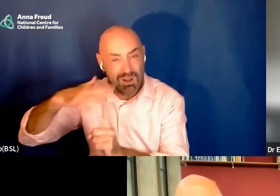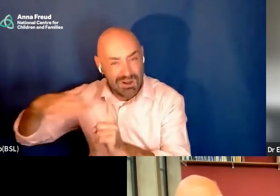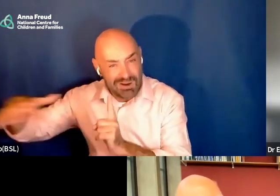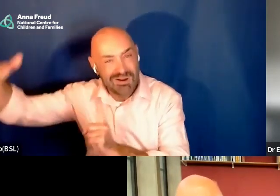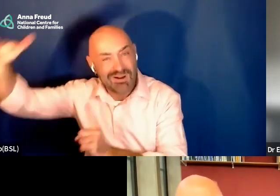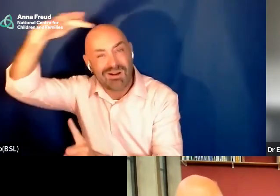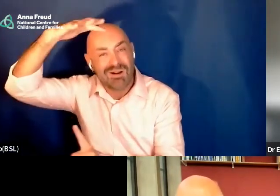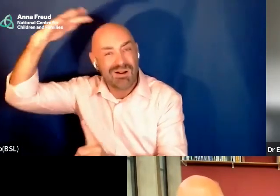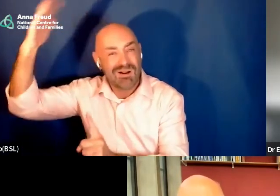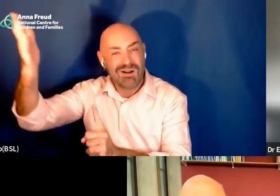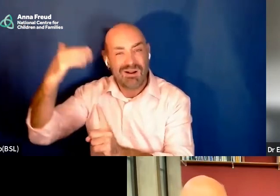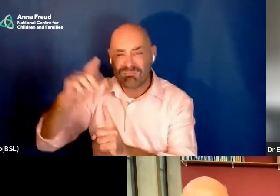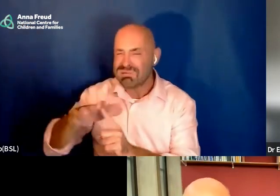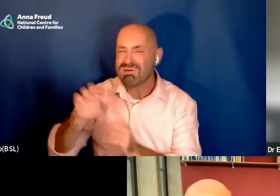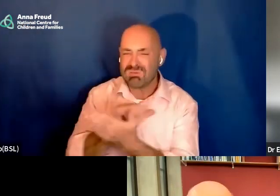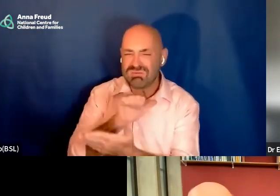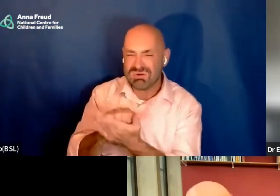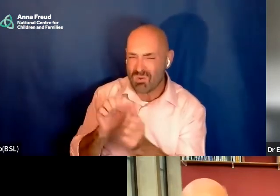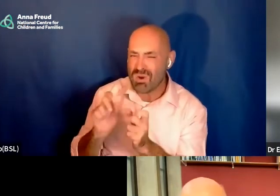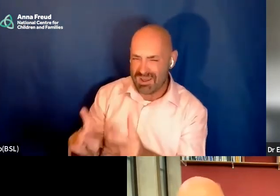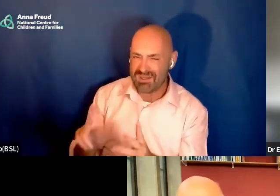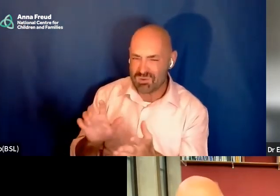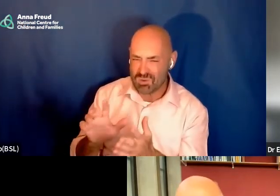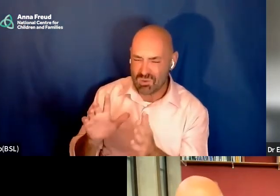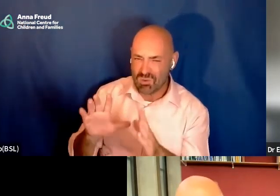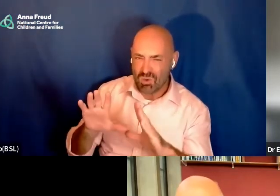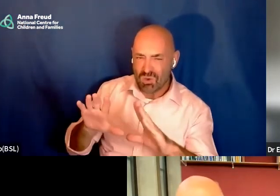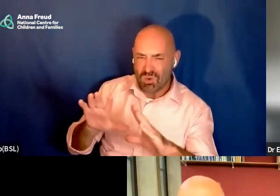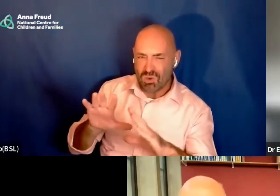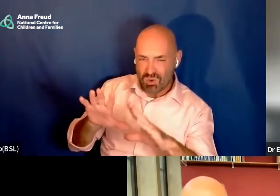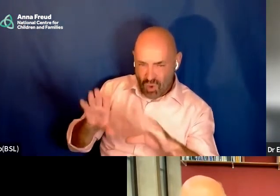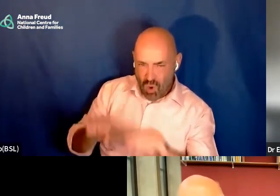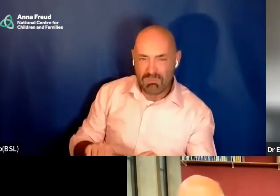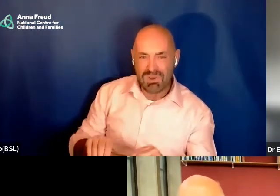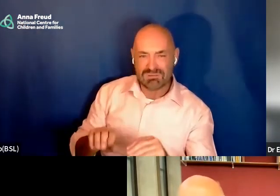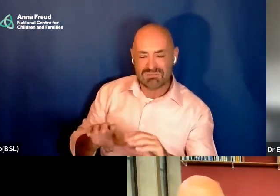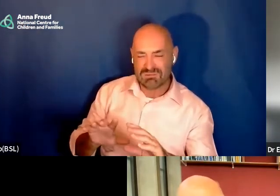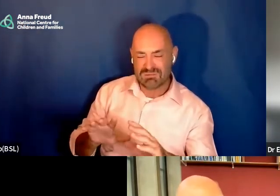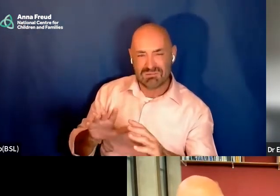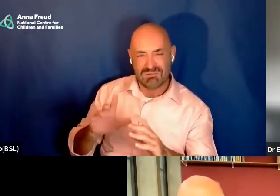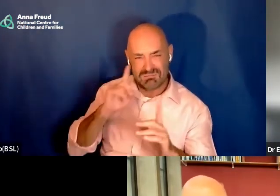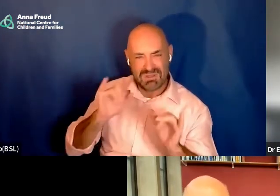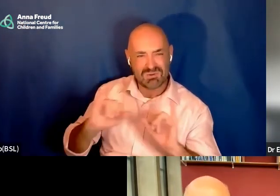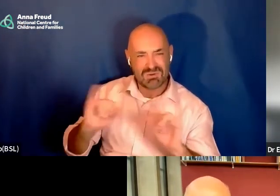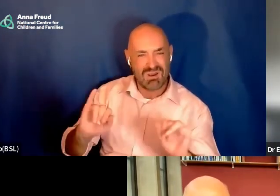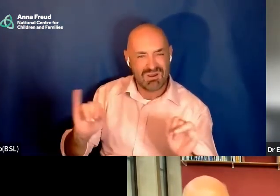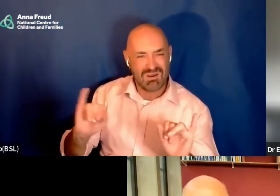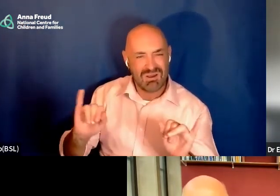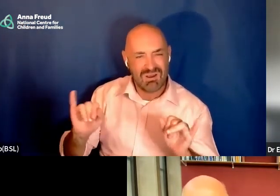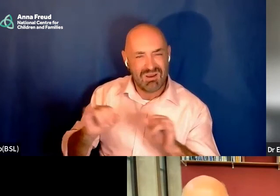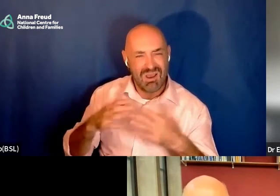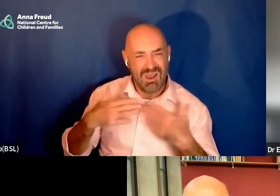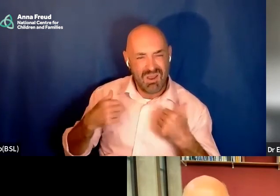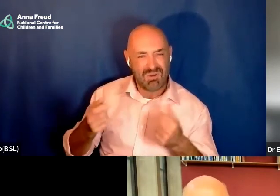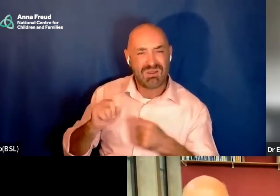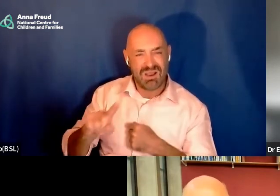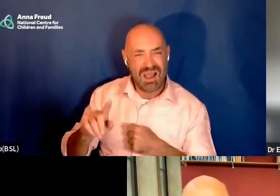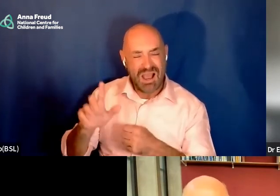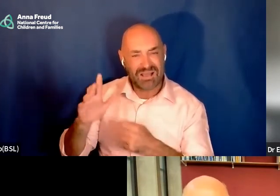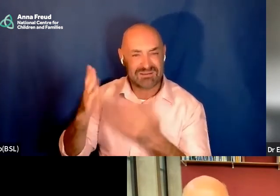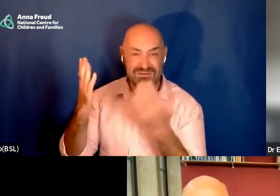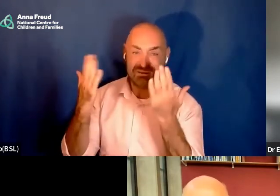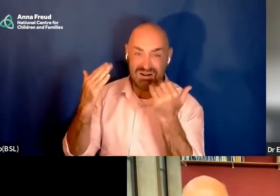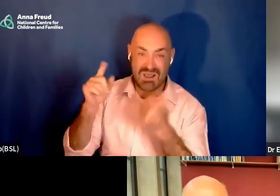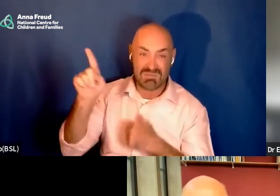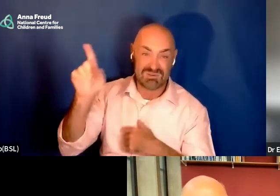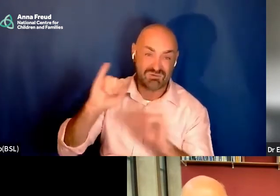if we're going to combat the crisis of mental health as well as the crisis of a climate.